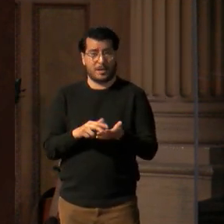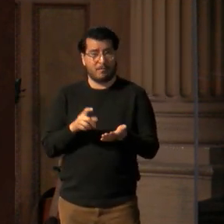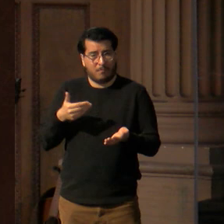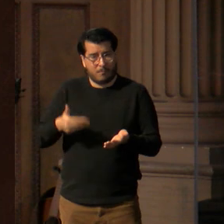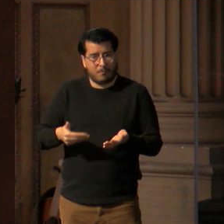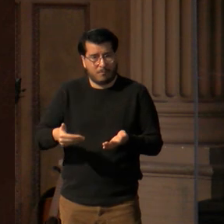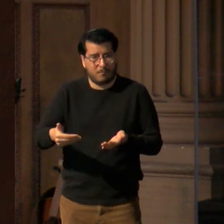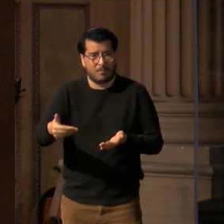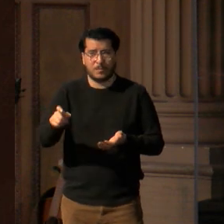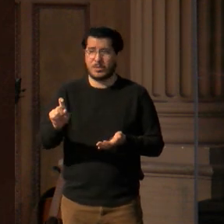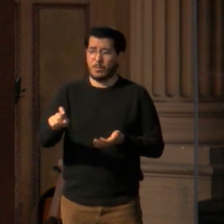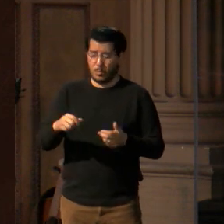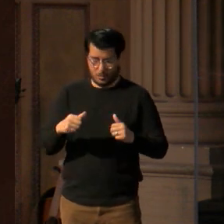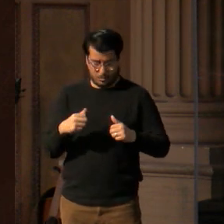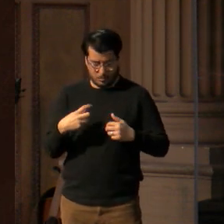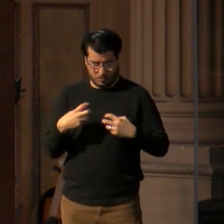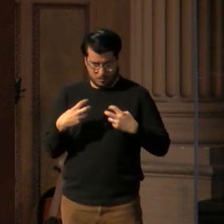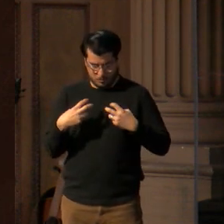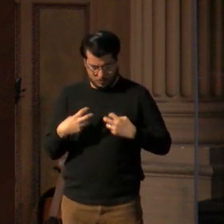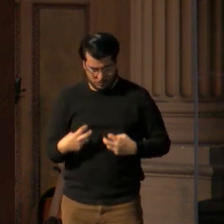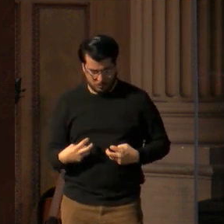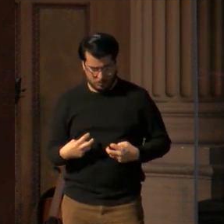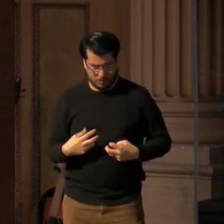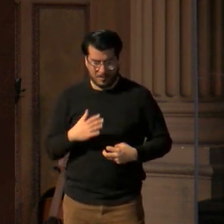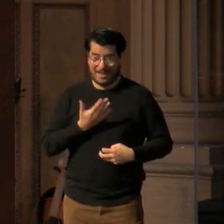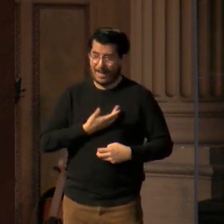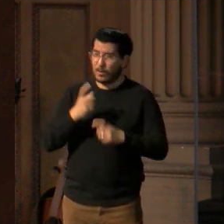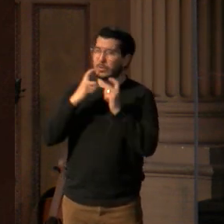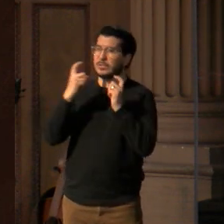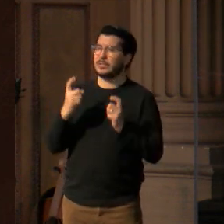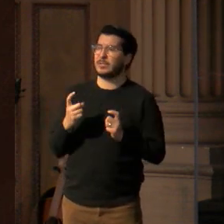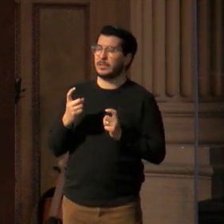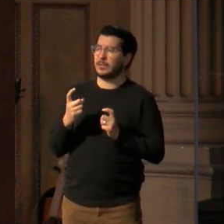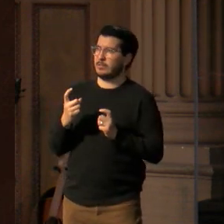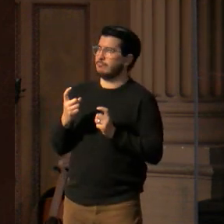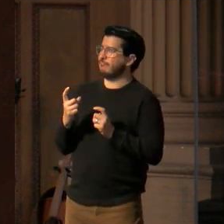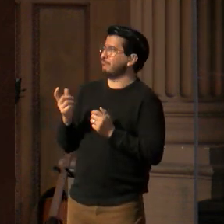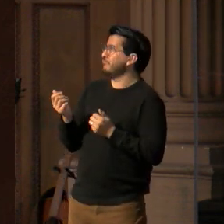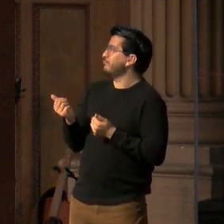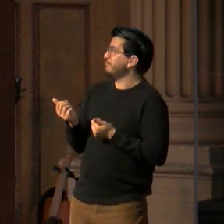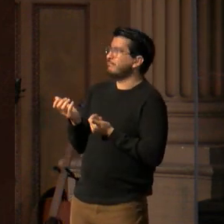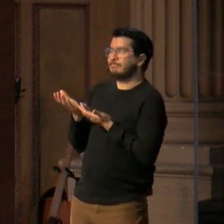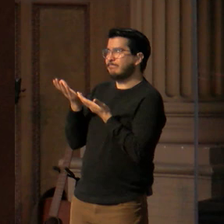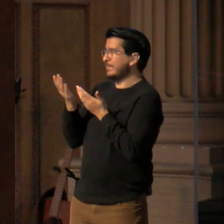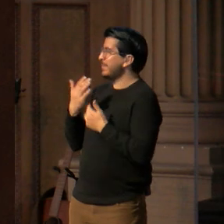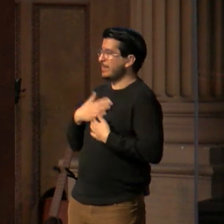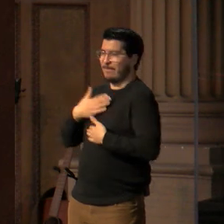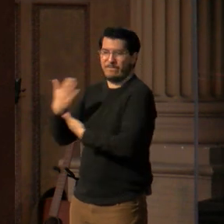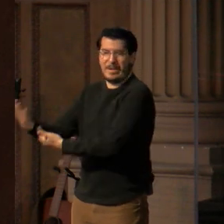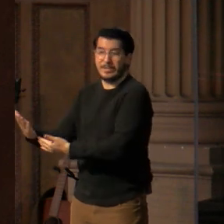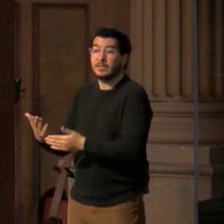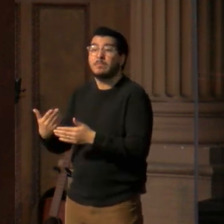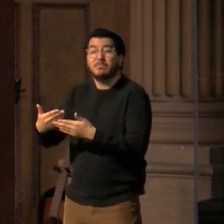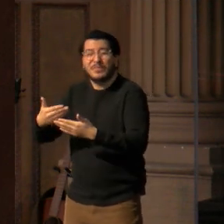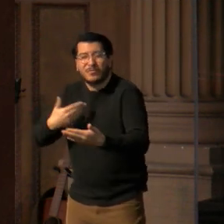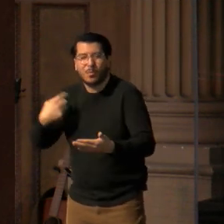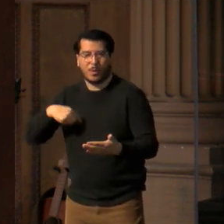self-examination where we confess our sins before we're even worried about fixing the sins that we see in others.